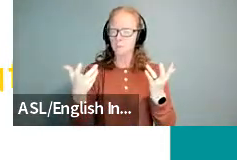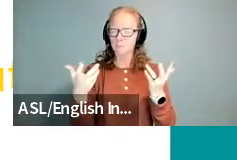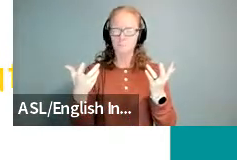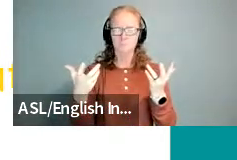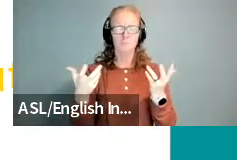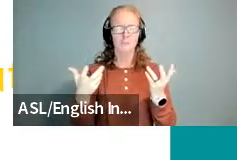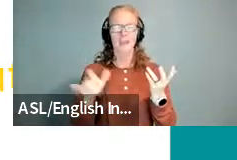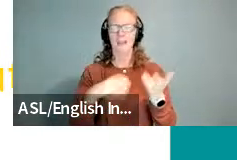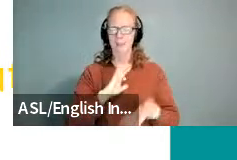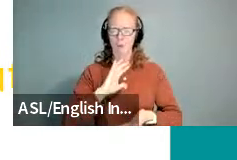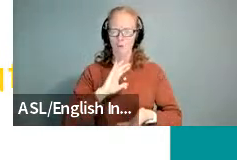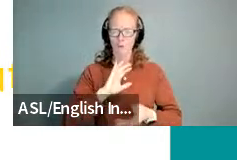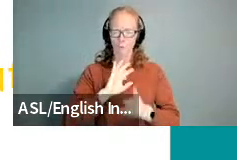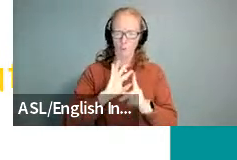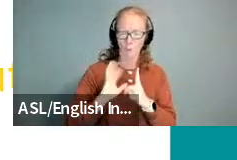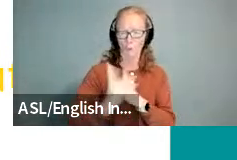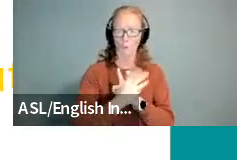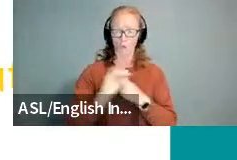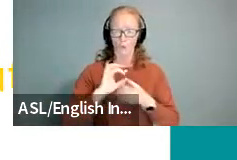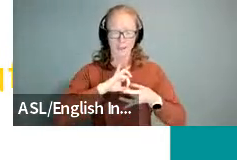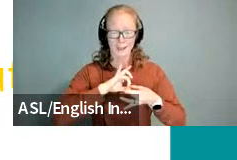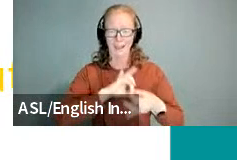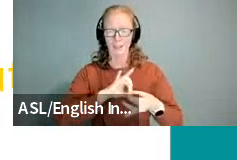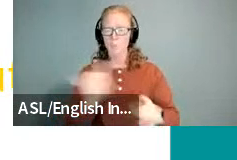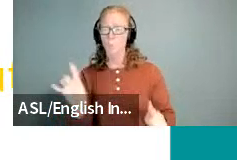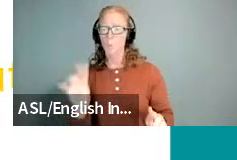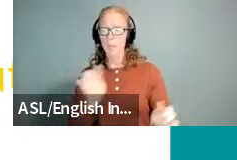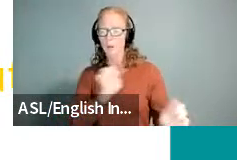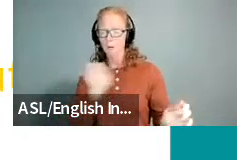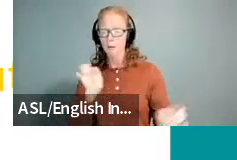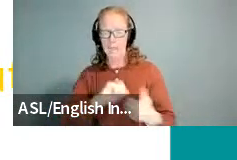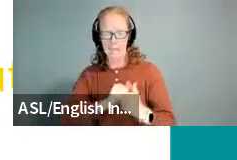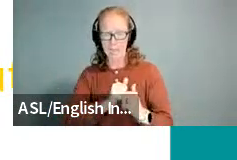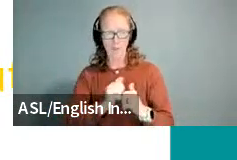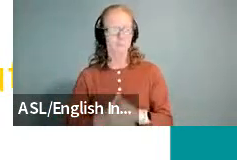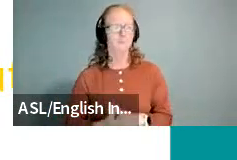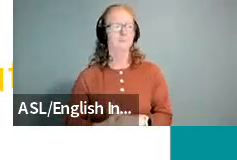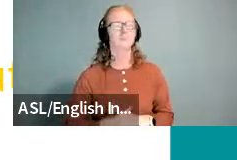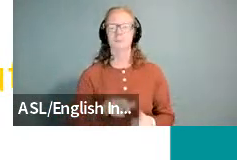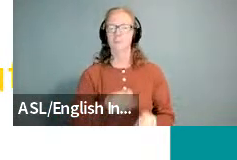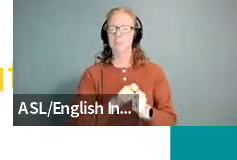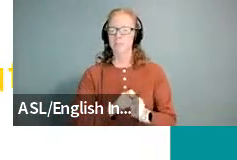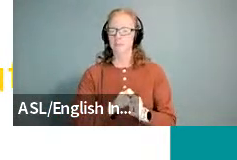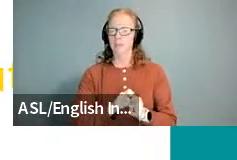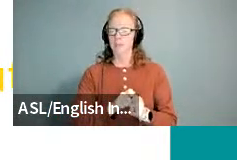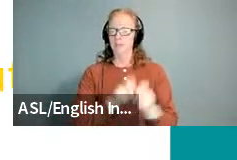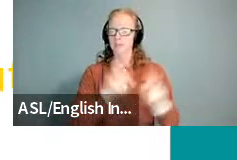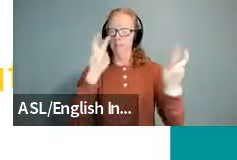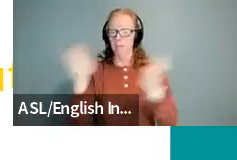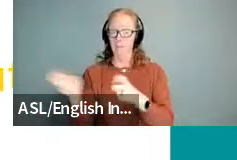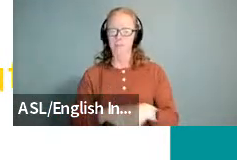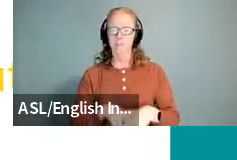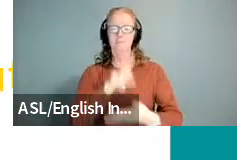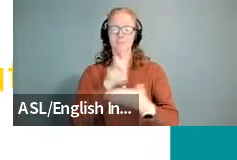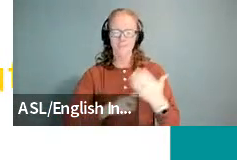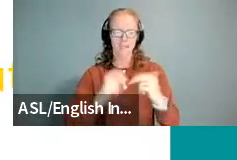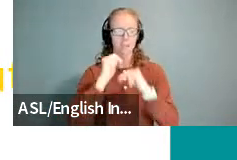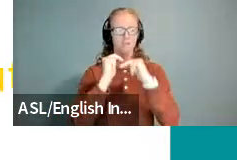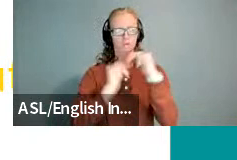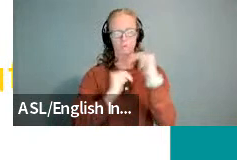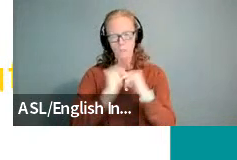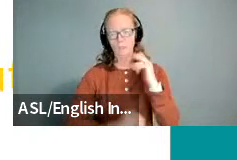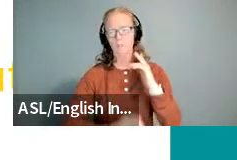cultural connections. Some of the topics that came up were design and construction, permitting, culturally